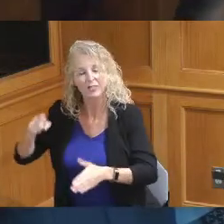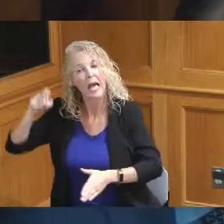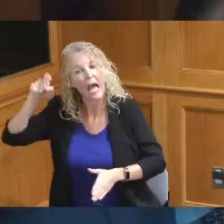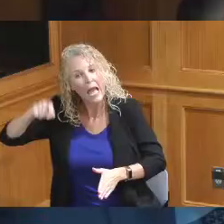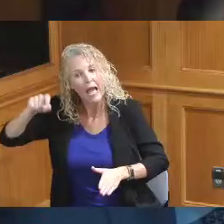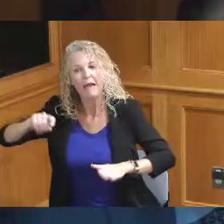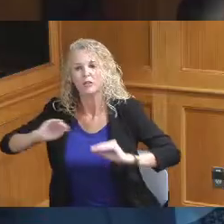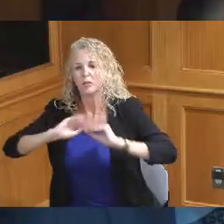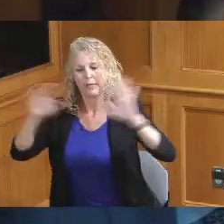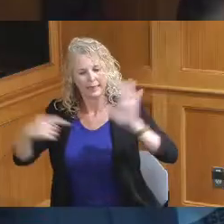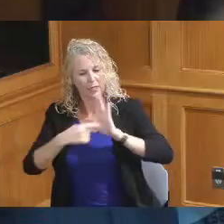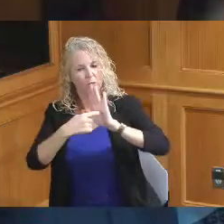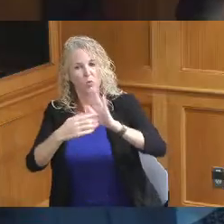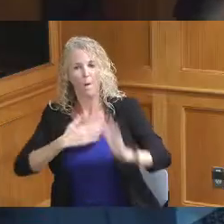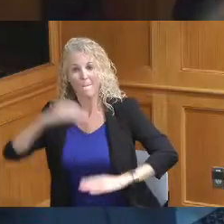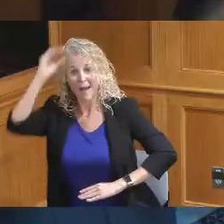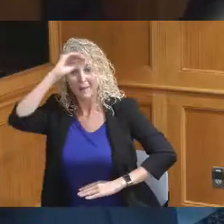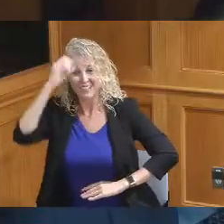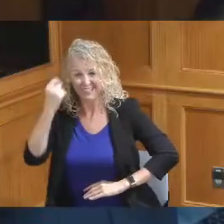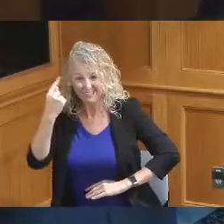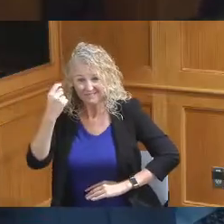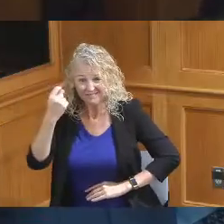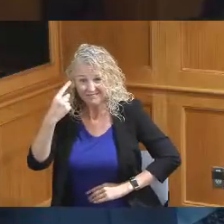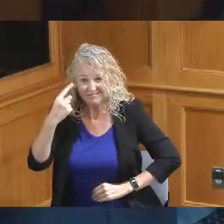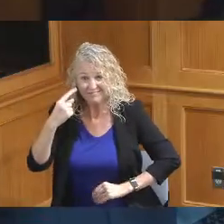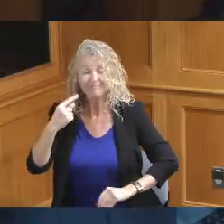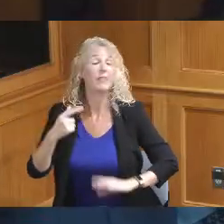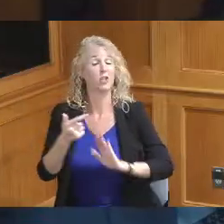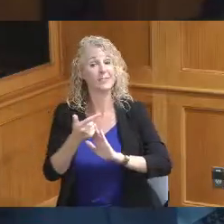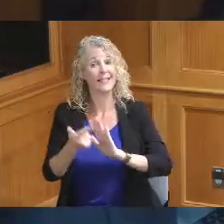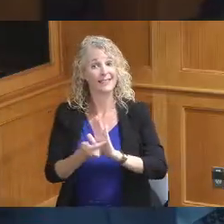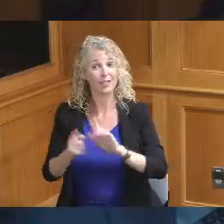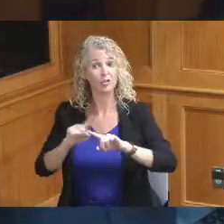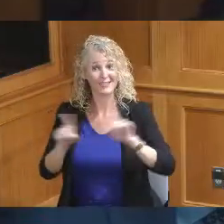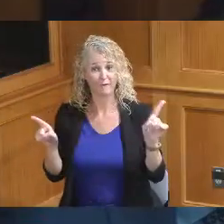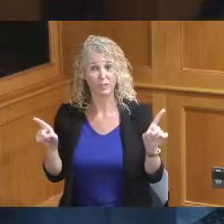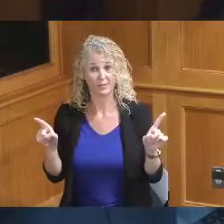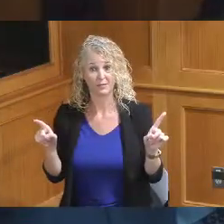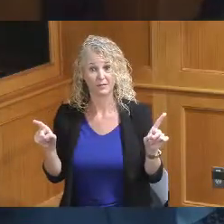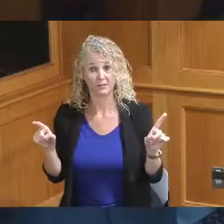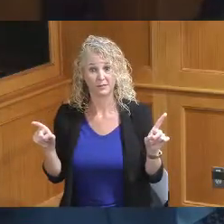in that there is a difference legally